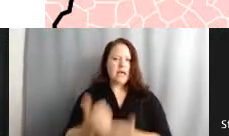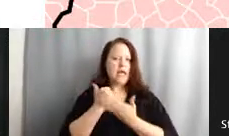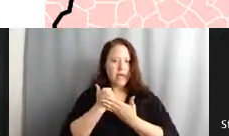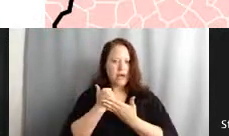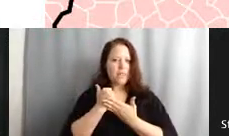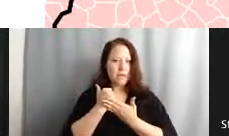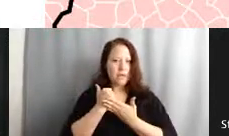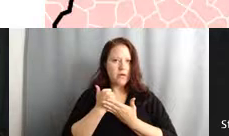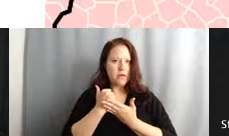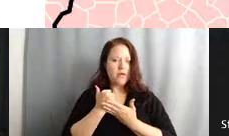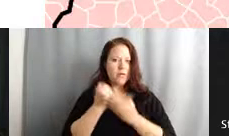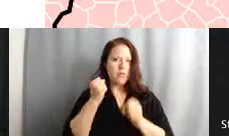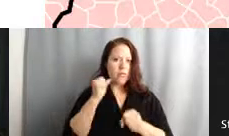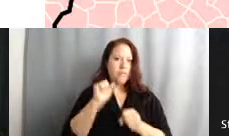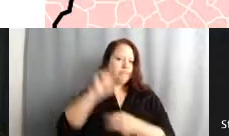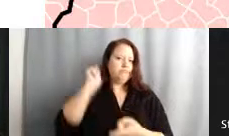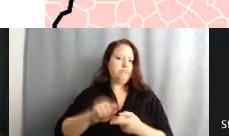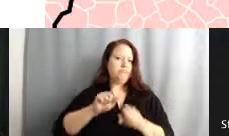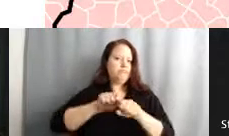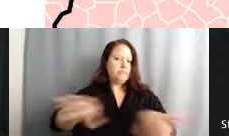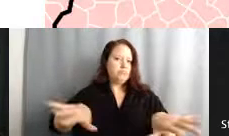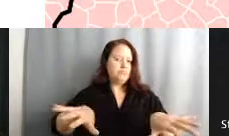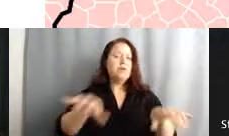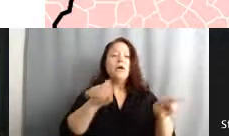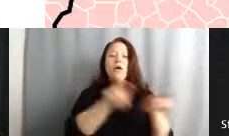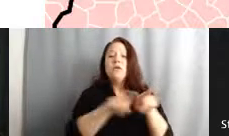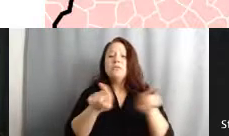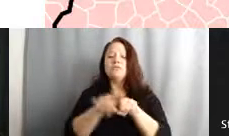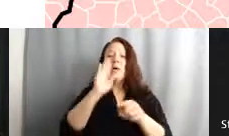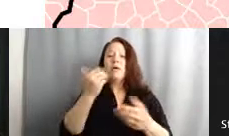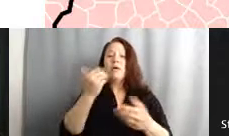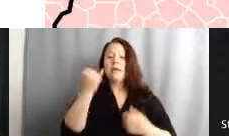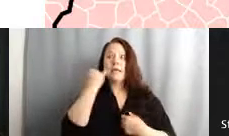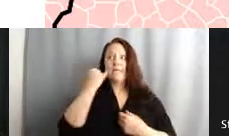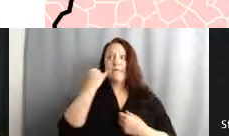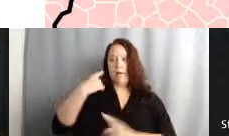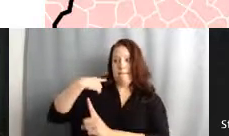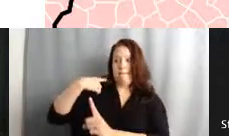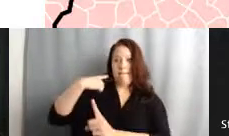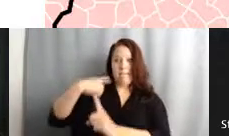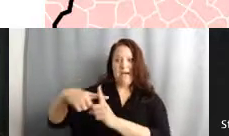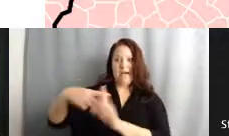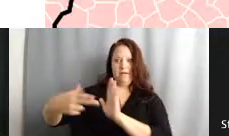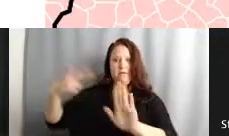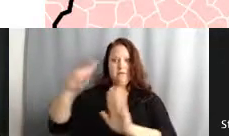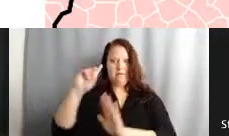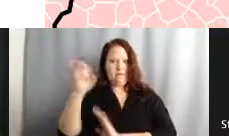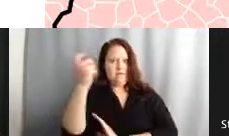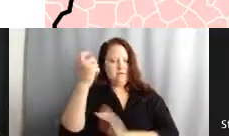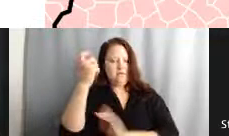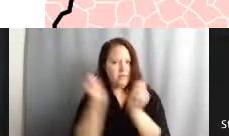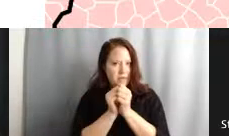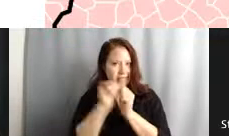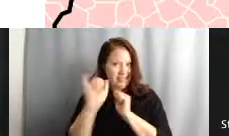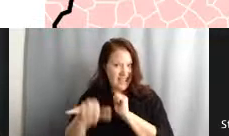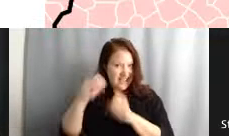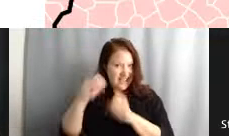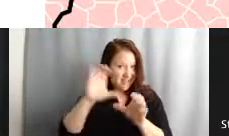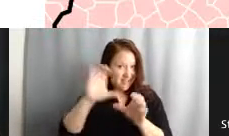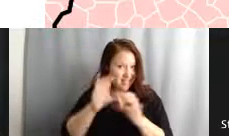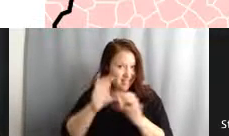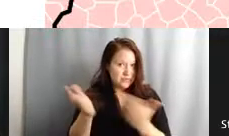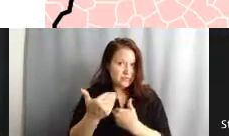tide with outbreaks. We'll also do that in the case if we see a positive that was in a classroom. We will identify the people